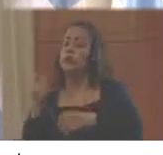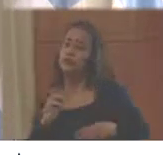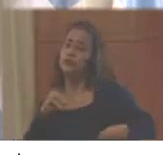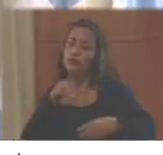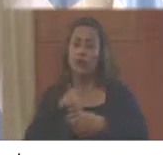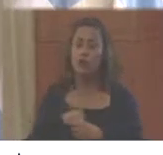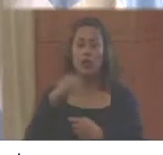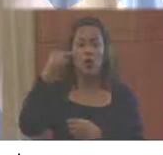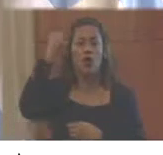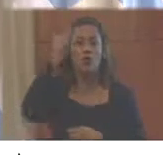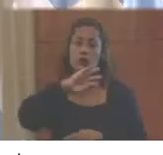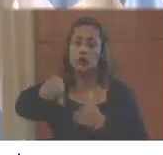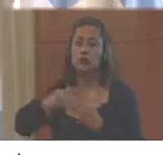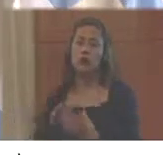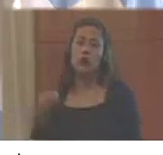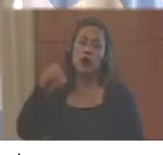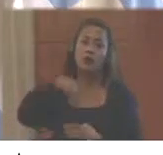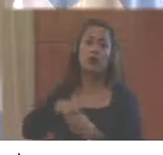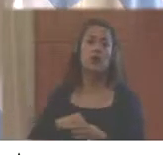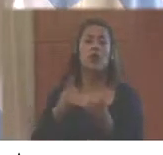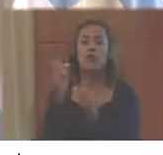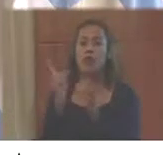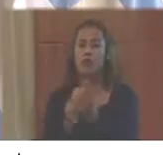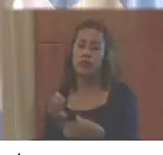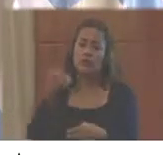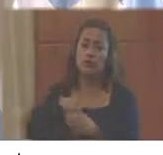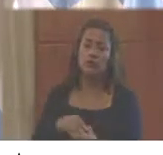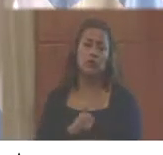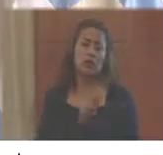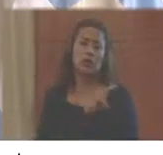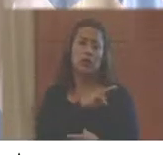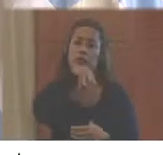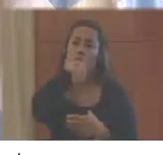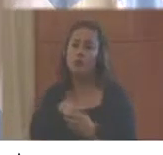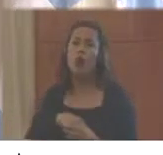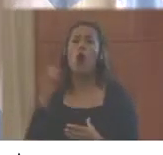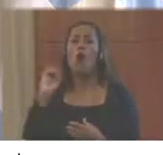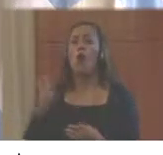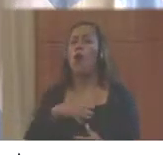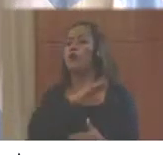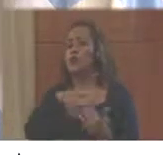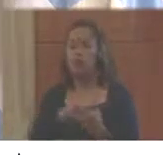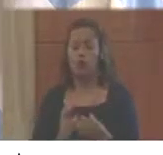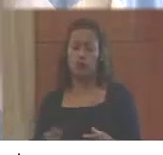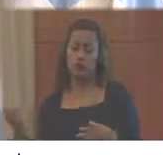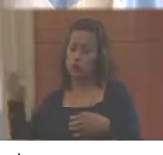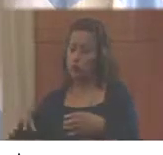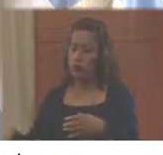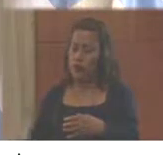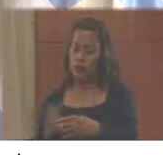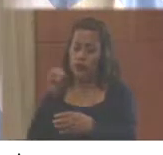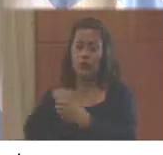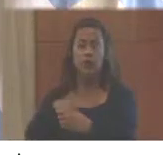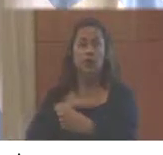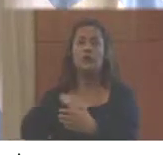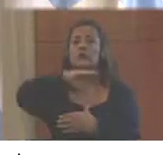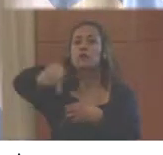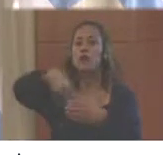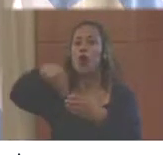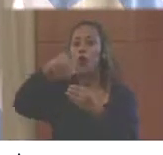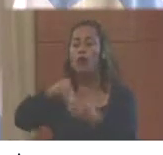to involve the state governments, departments, municipalities, or local governments, as well as the